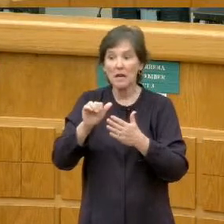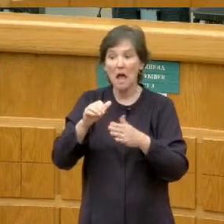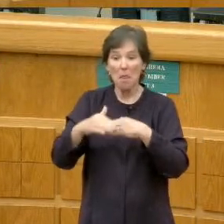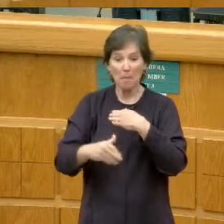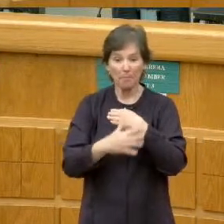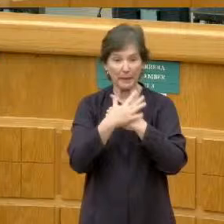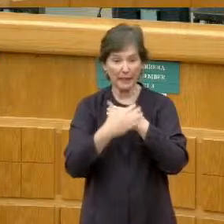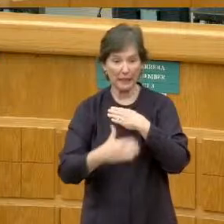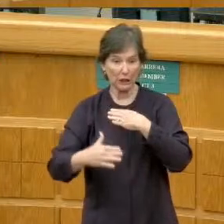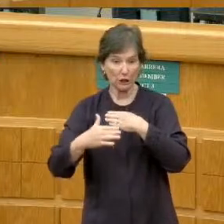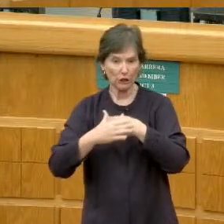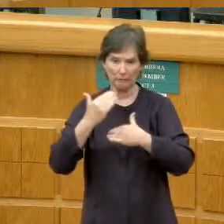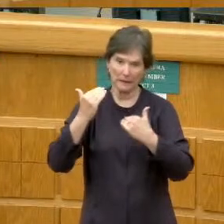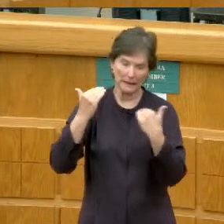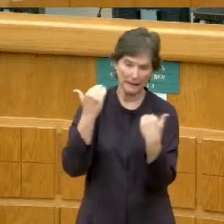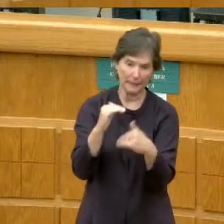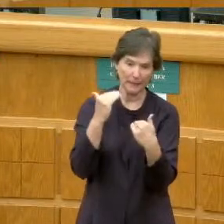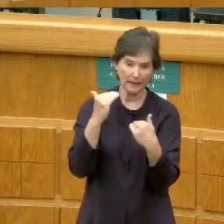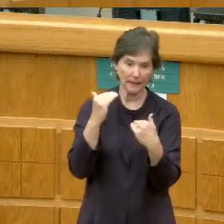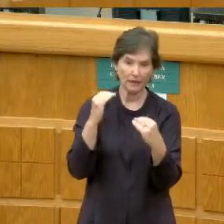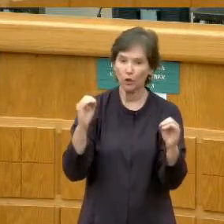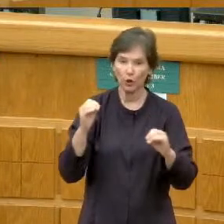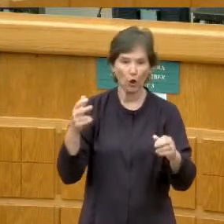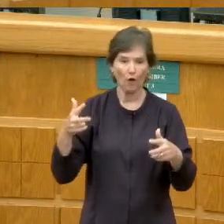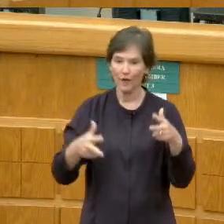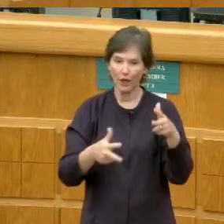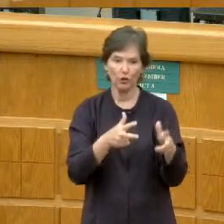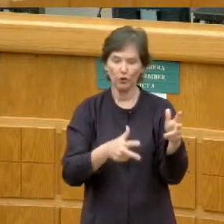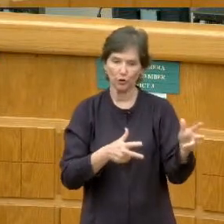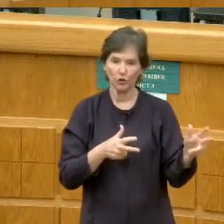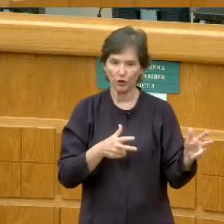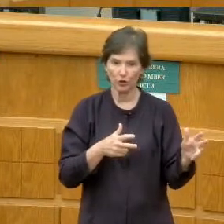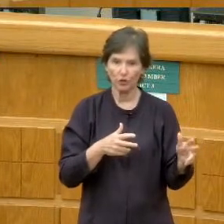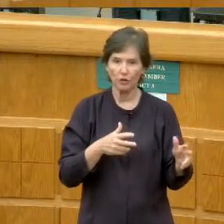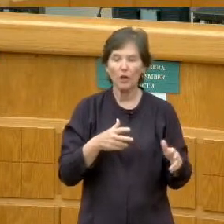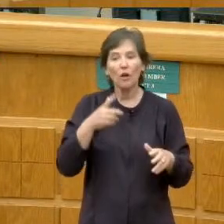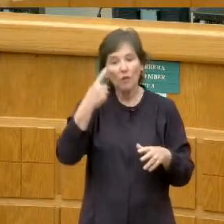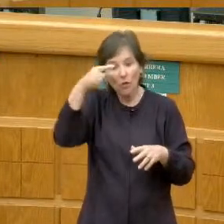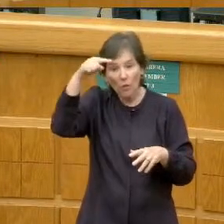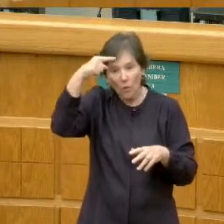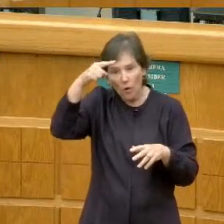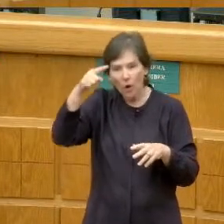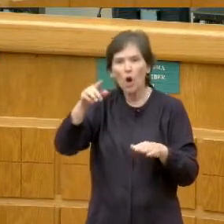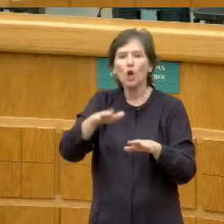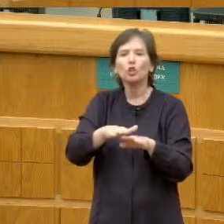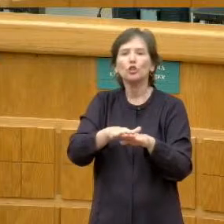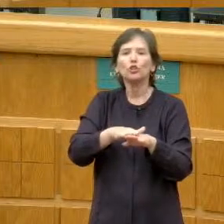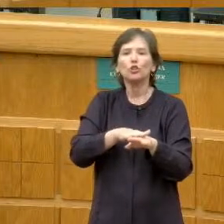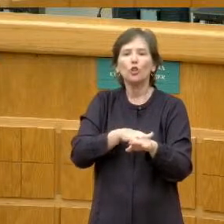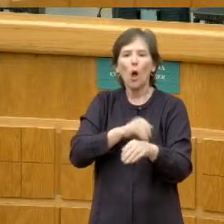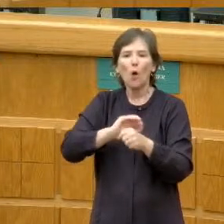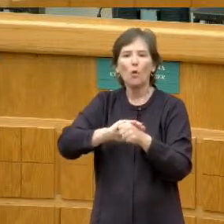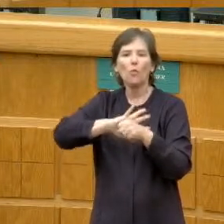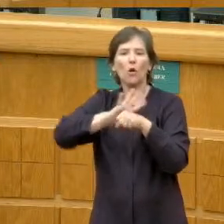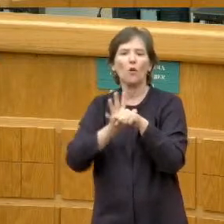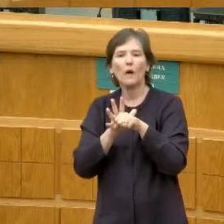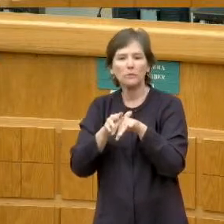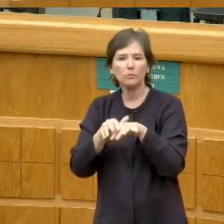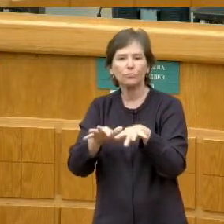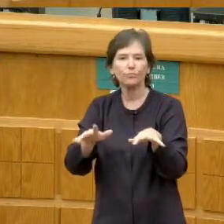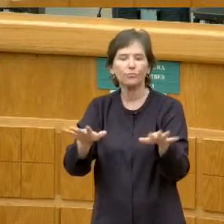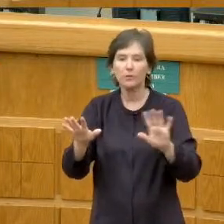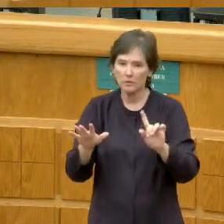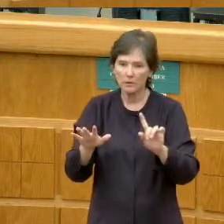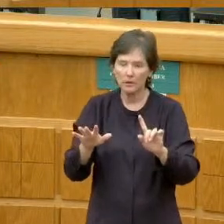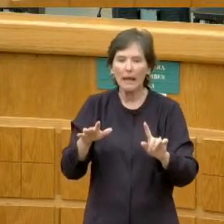beaches would be signed by myself in order to slow the spread of the coronavirus. And I said at that time